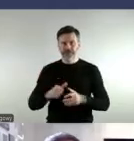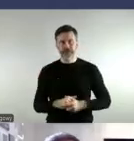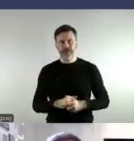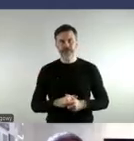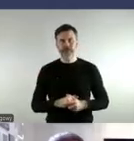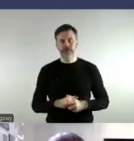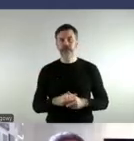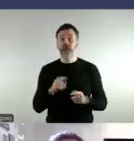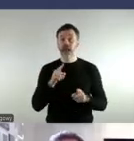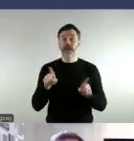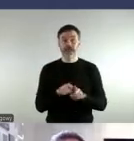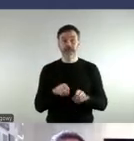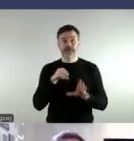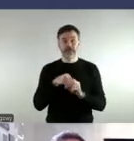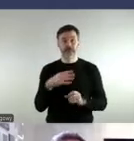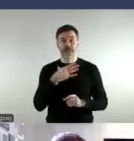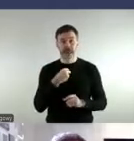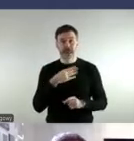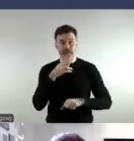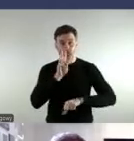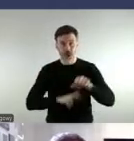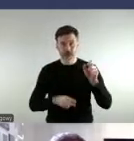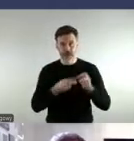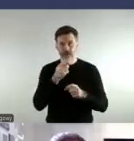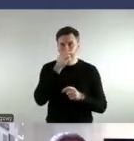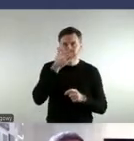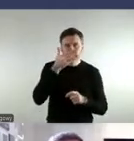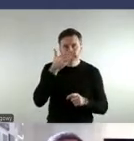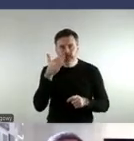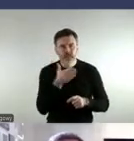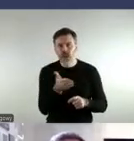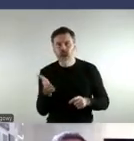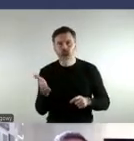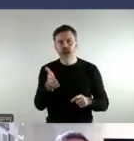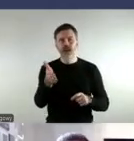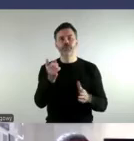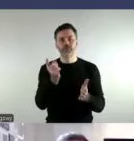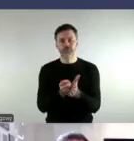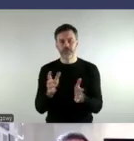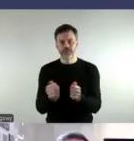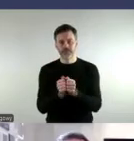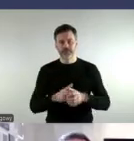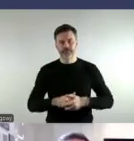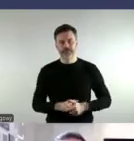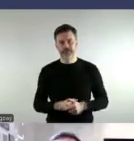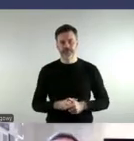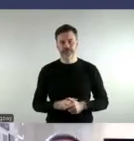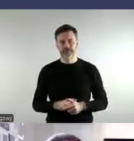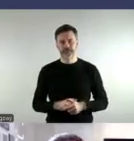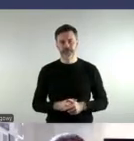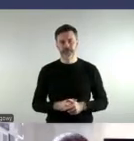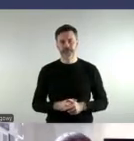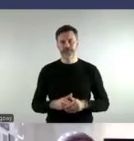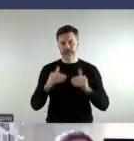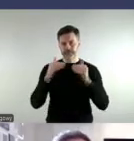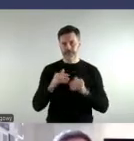the greatest success here can be achieved with police dogs. In fighting, people have